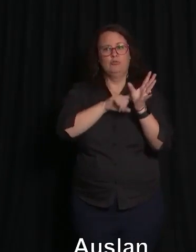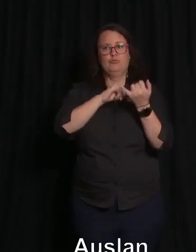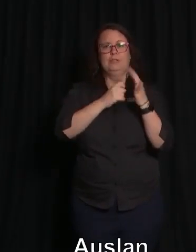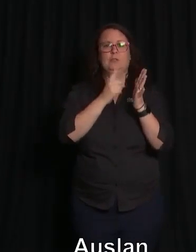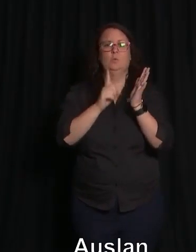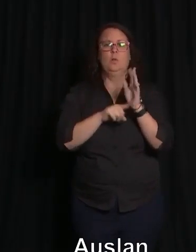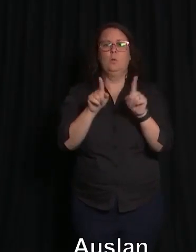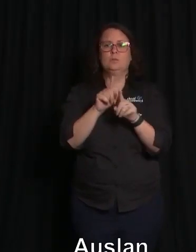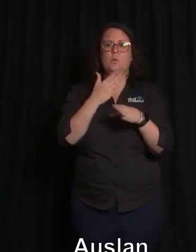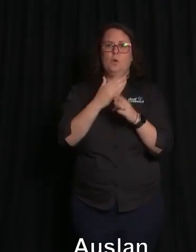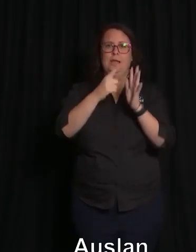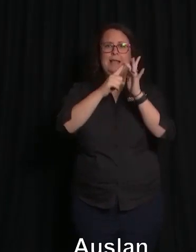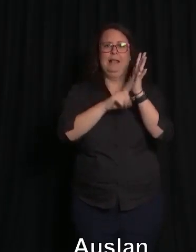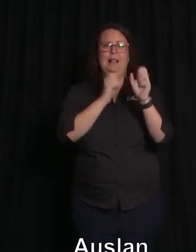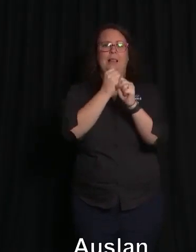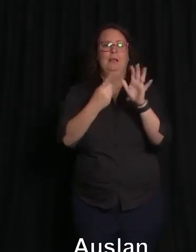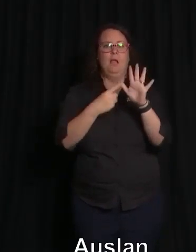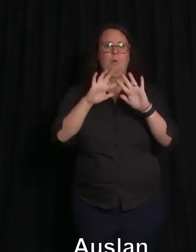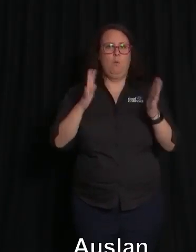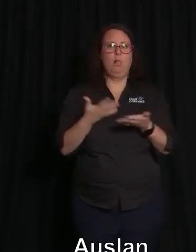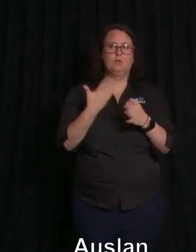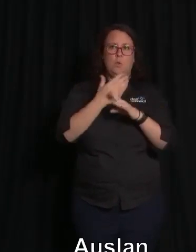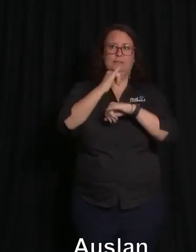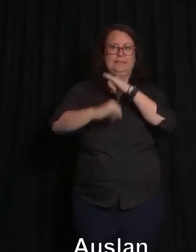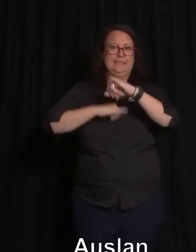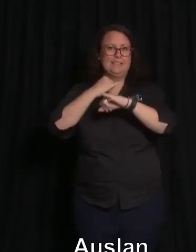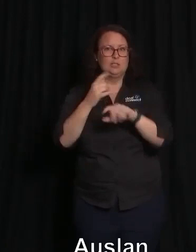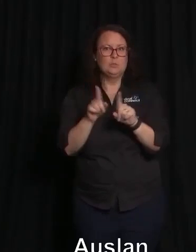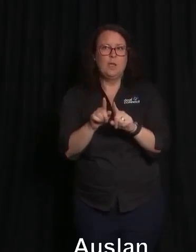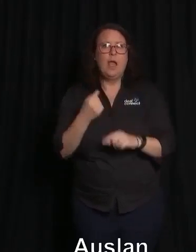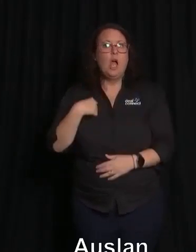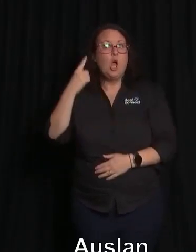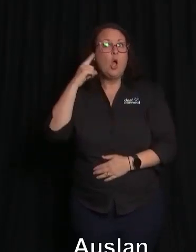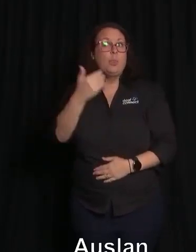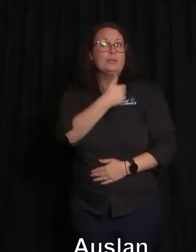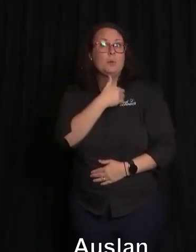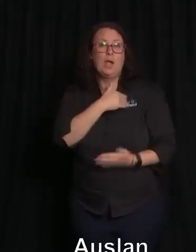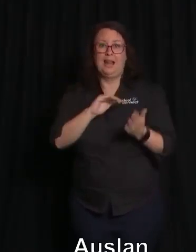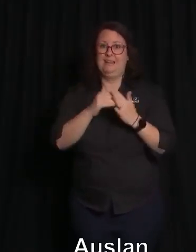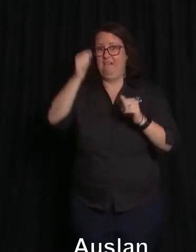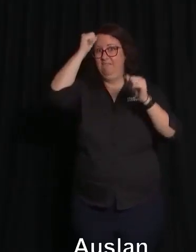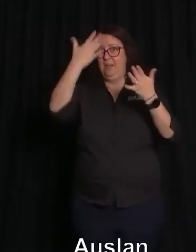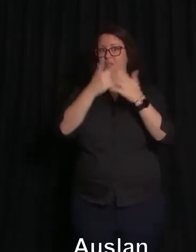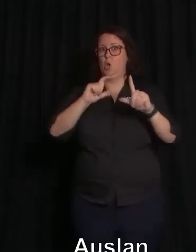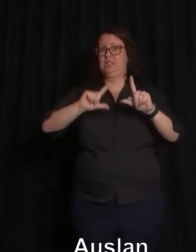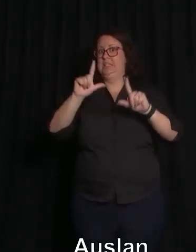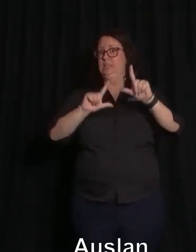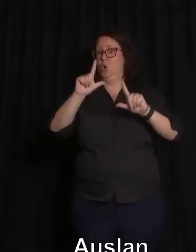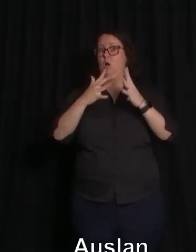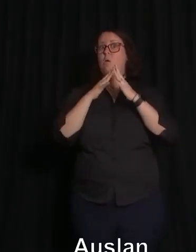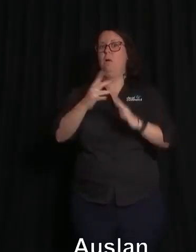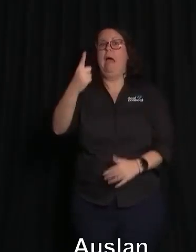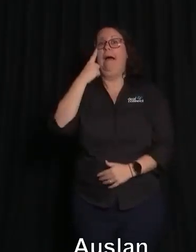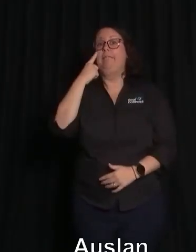Committee for ILGA World, so works internationally as well. And I heard this morning is a rising TikTok star, so make sure you check her out on